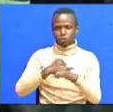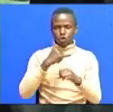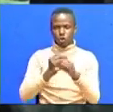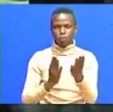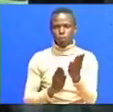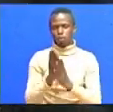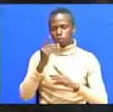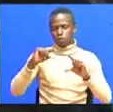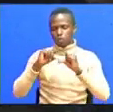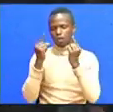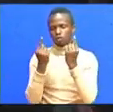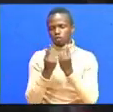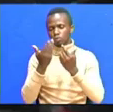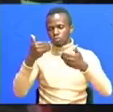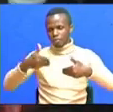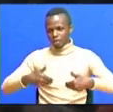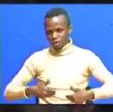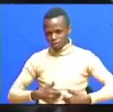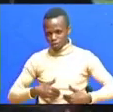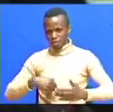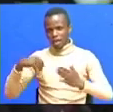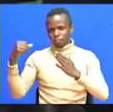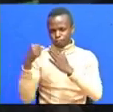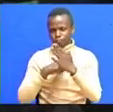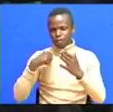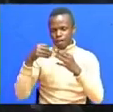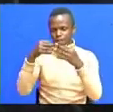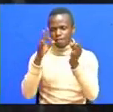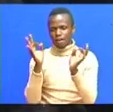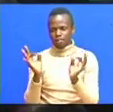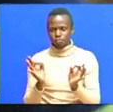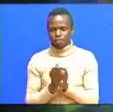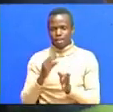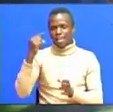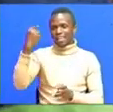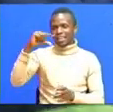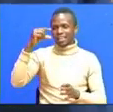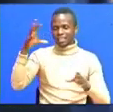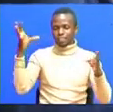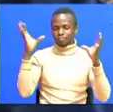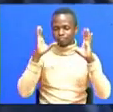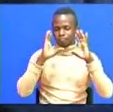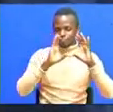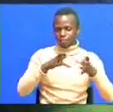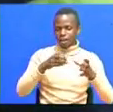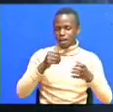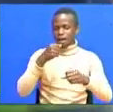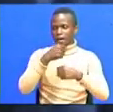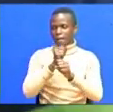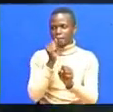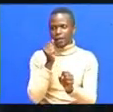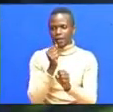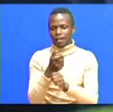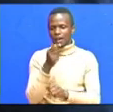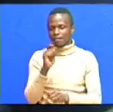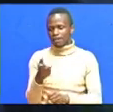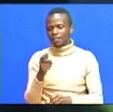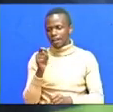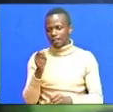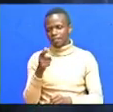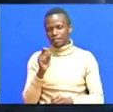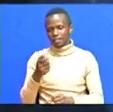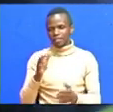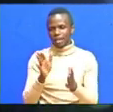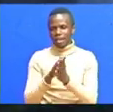youth hub. He was trained by Family Green Corporation to make biofertilizer and charcoal. He now is